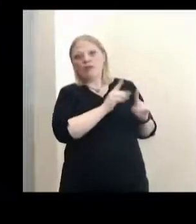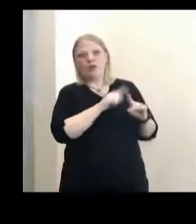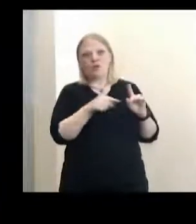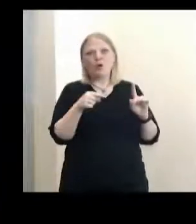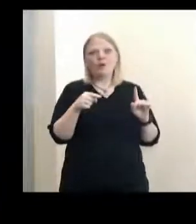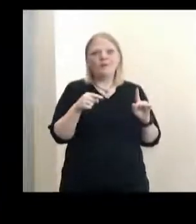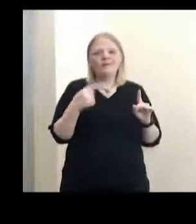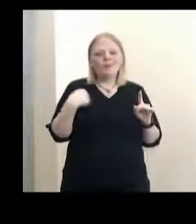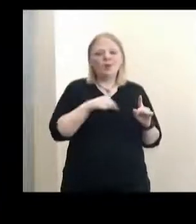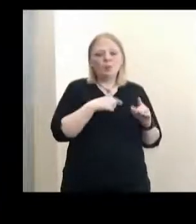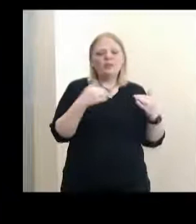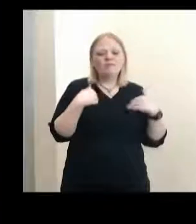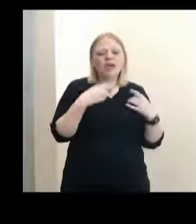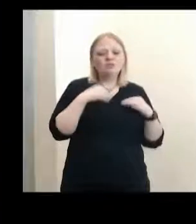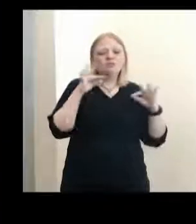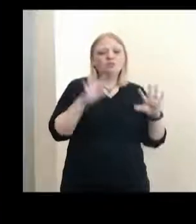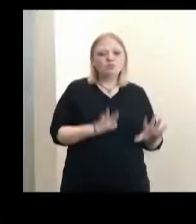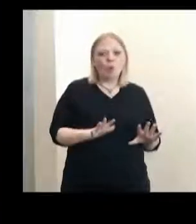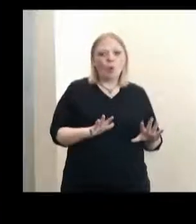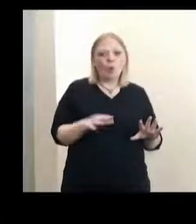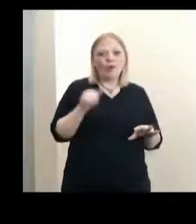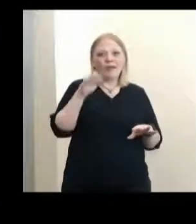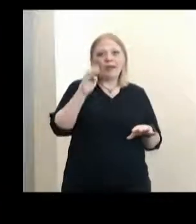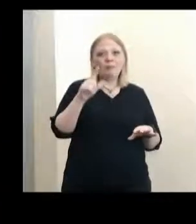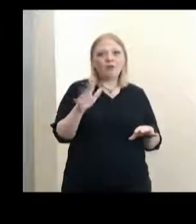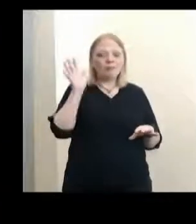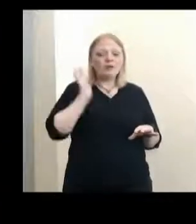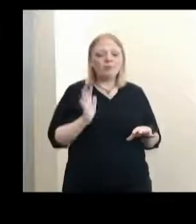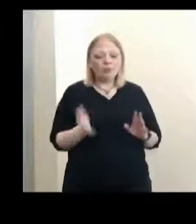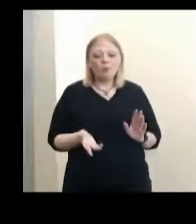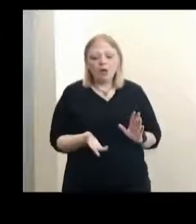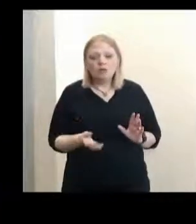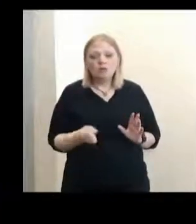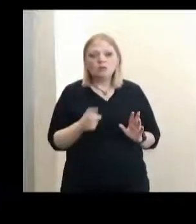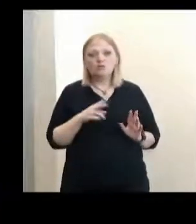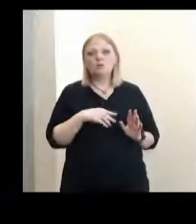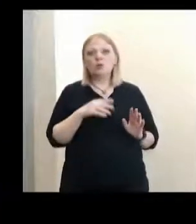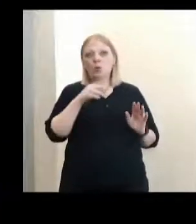and even on Mother's Day, but we want to think forward.